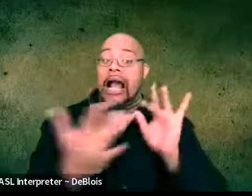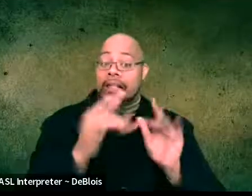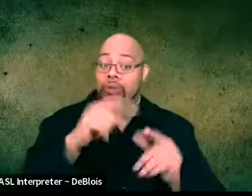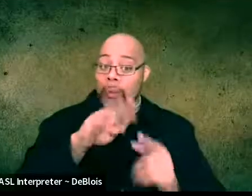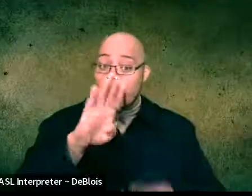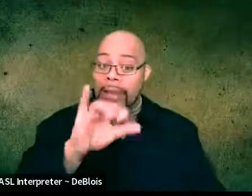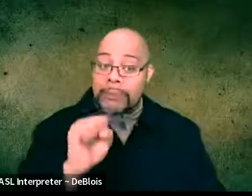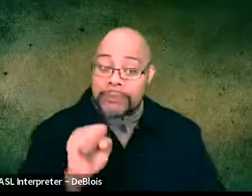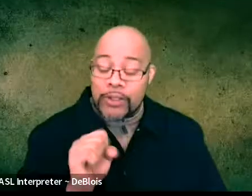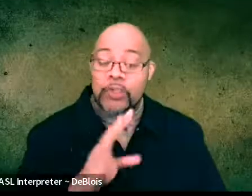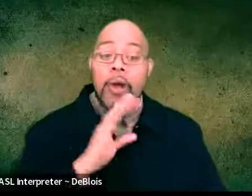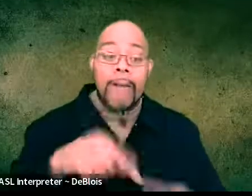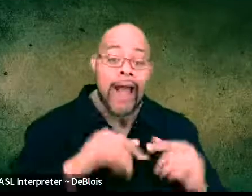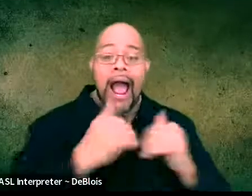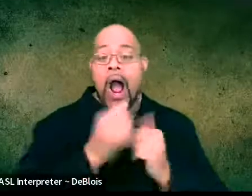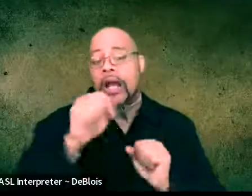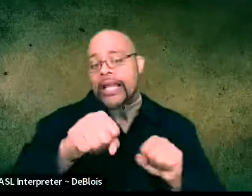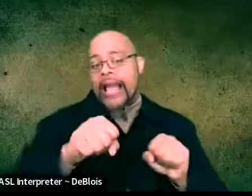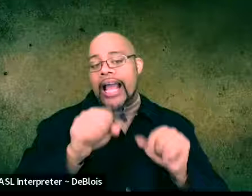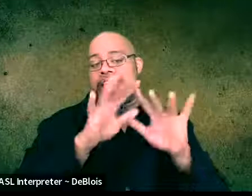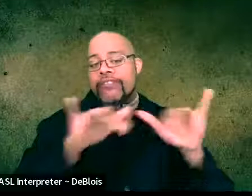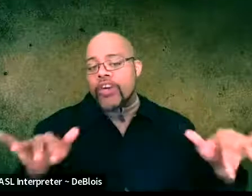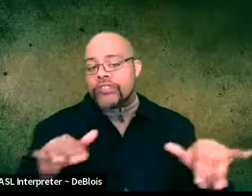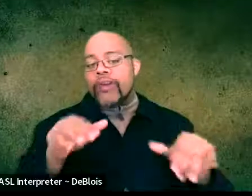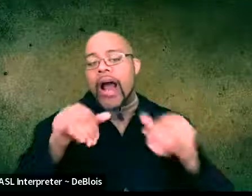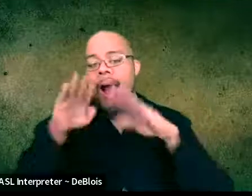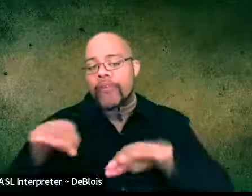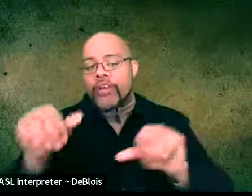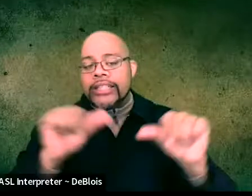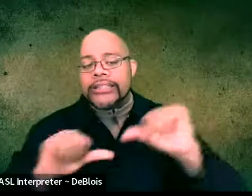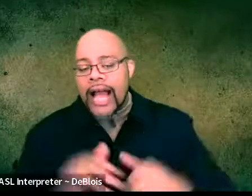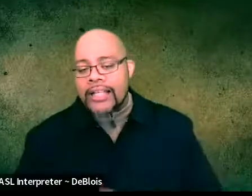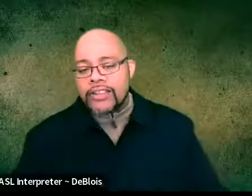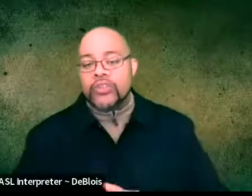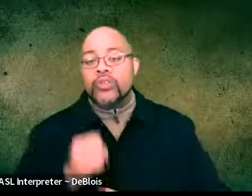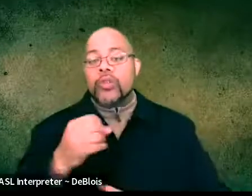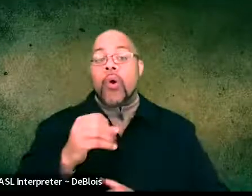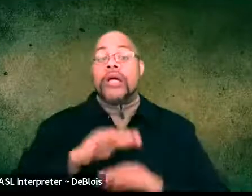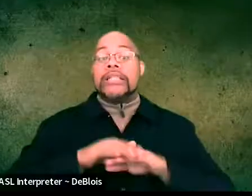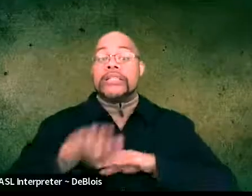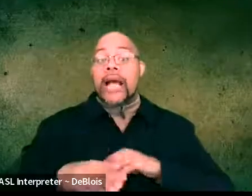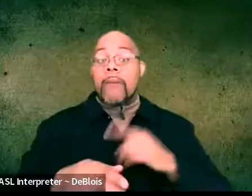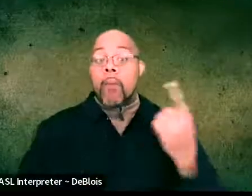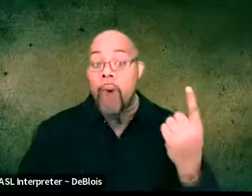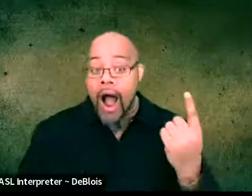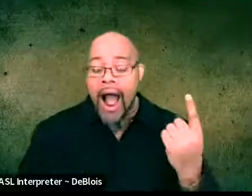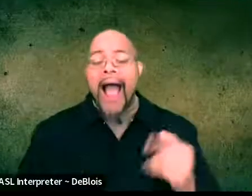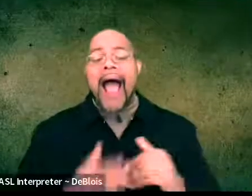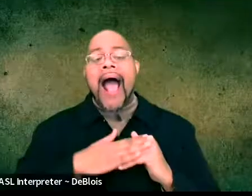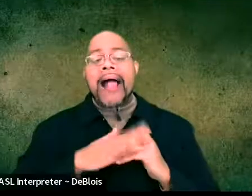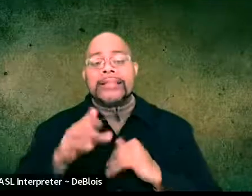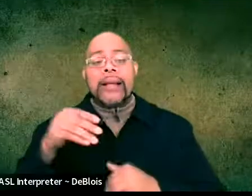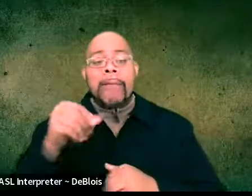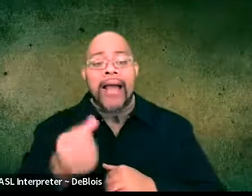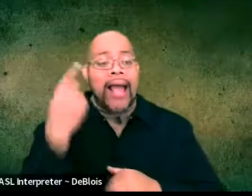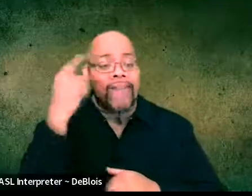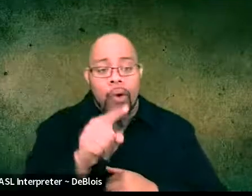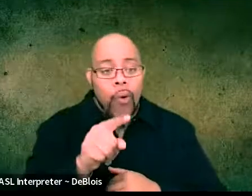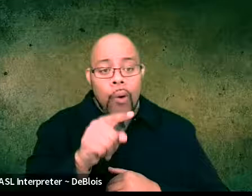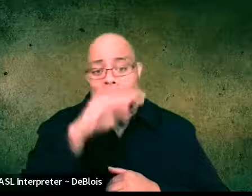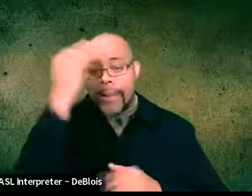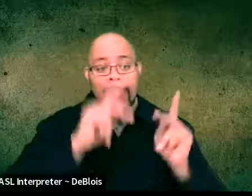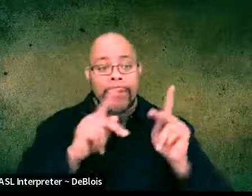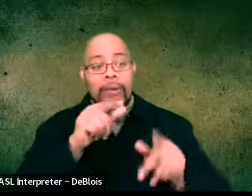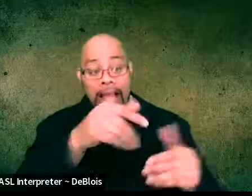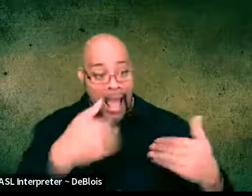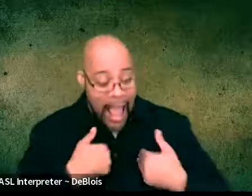BIMS talking about how can they diversify marine science. So step one would be to at least pay for the Black people that